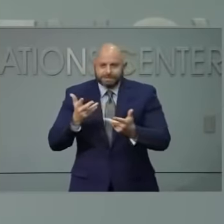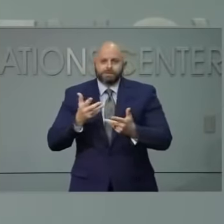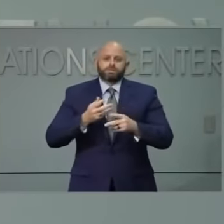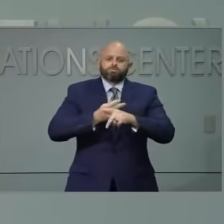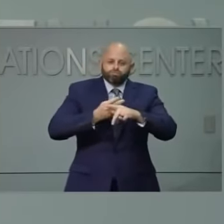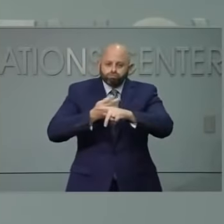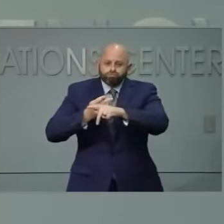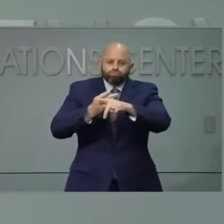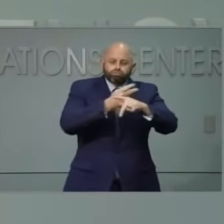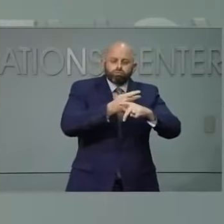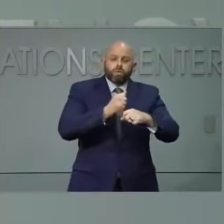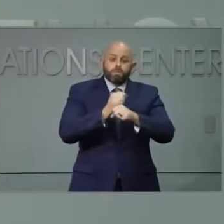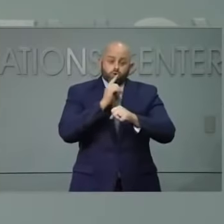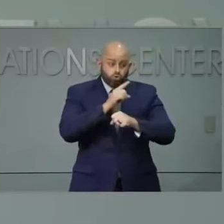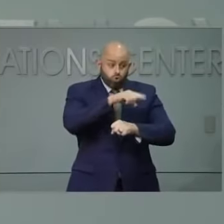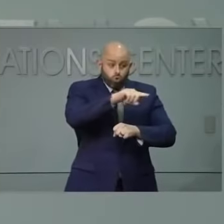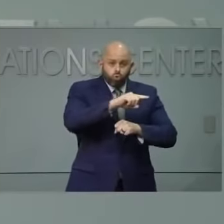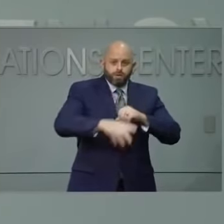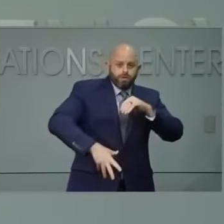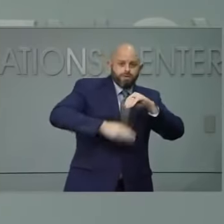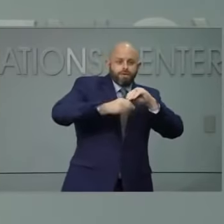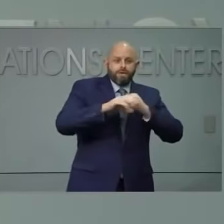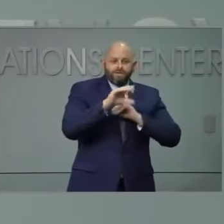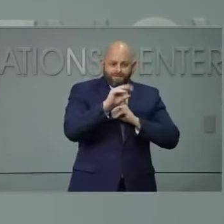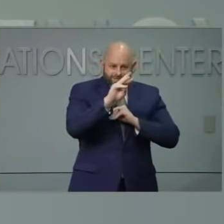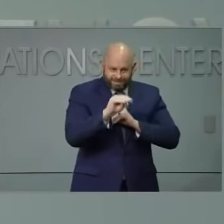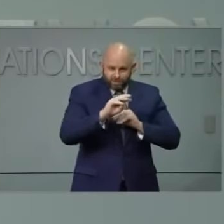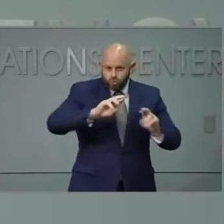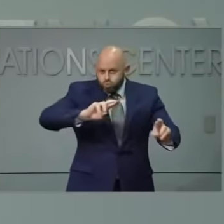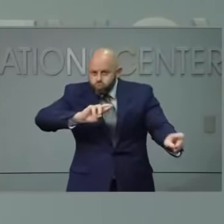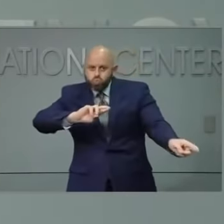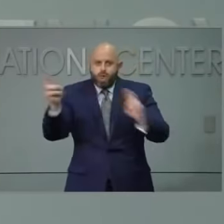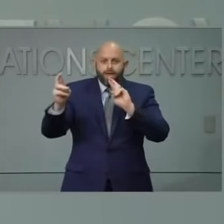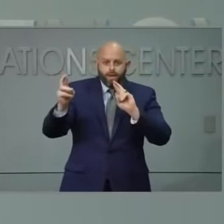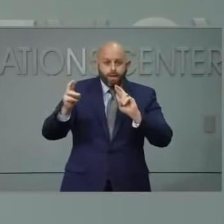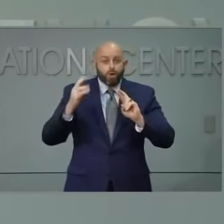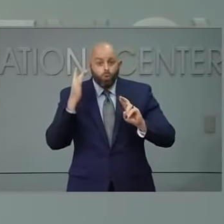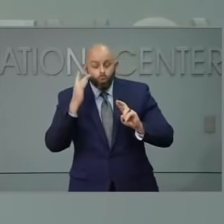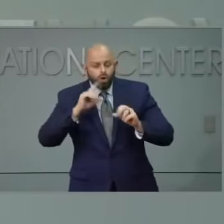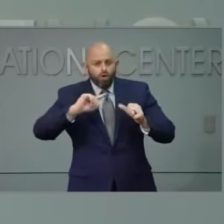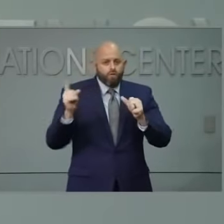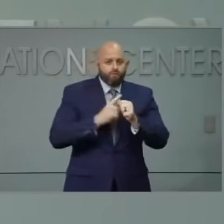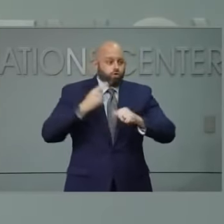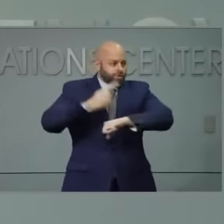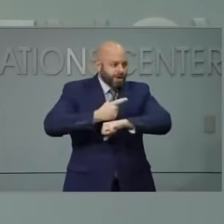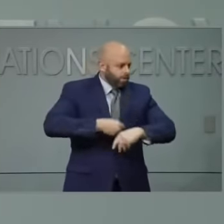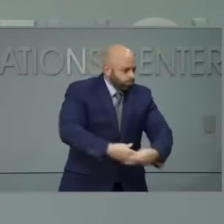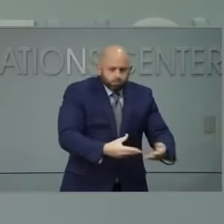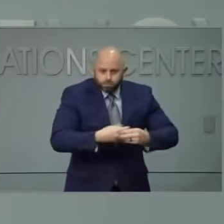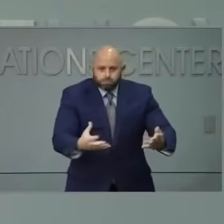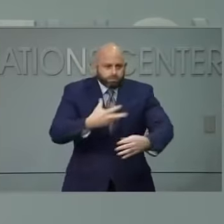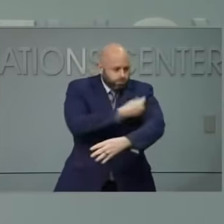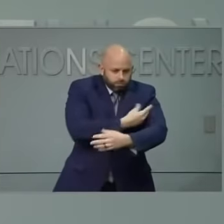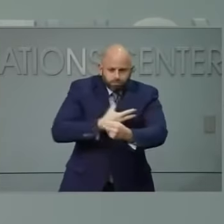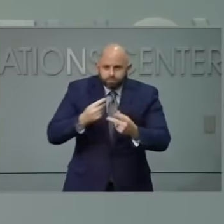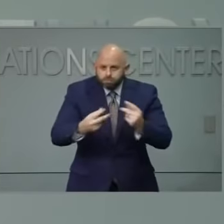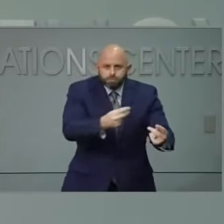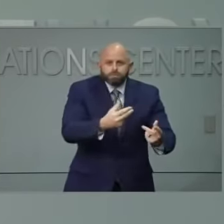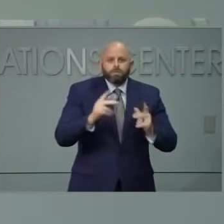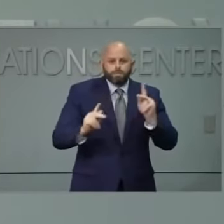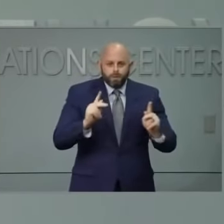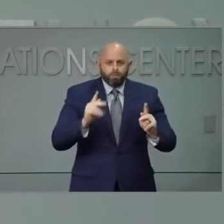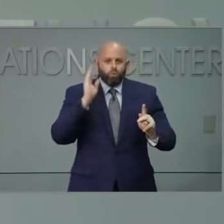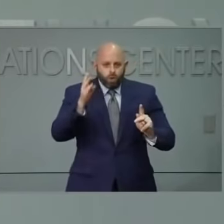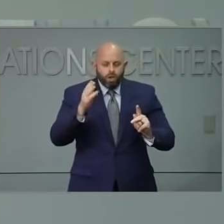hospitals to make sure they're ready on day one when they do get the vaccine to start the vaccination process. We've been training